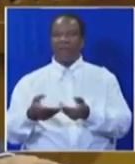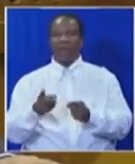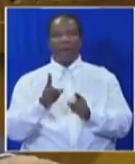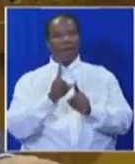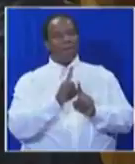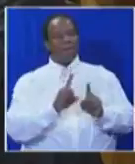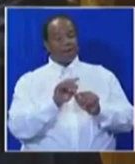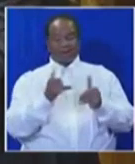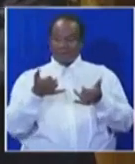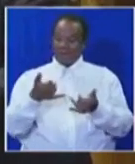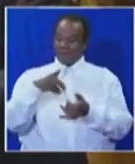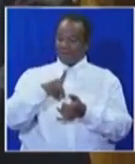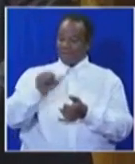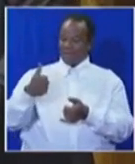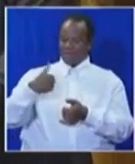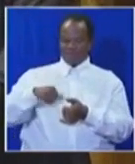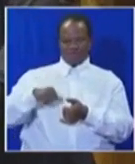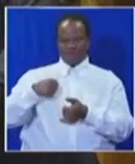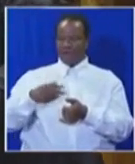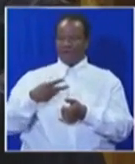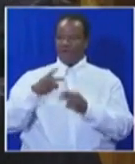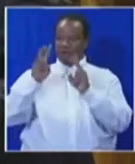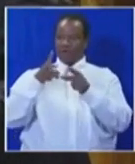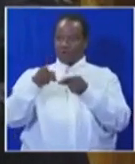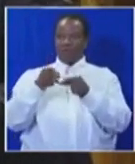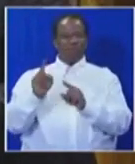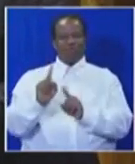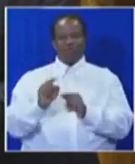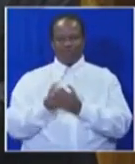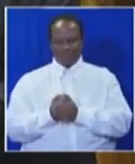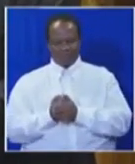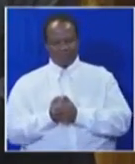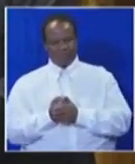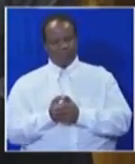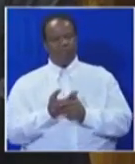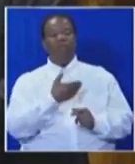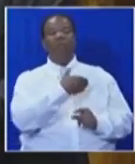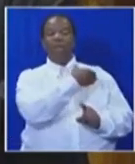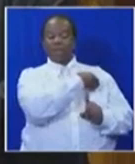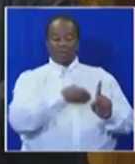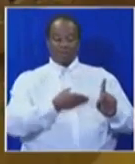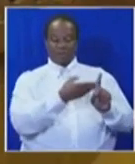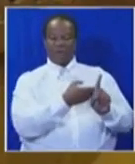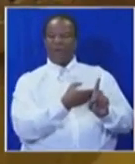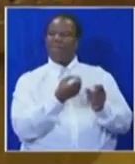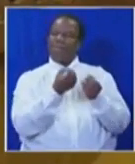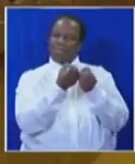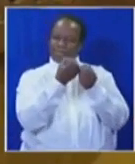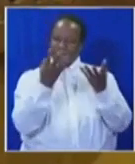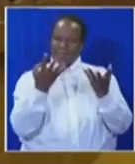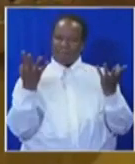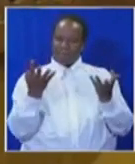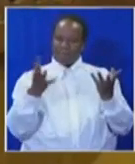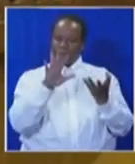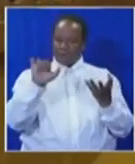municipalities are under threat of having their electricity cut off. The bottom line, Mr. President, is that the majority of South Africa's municipalities and provinces